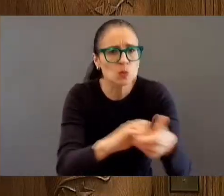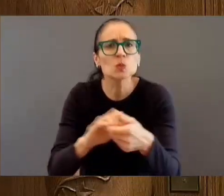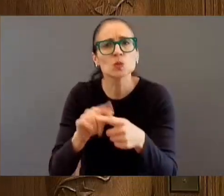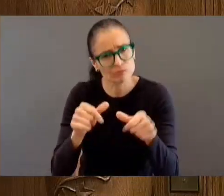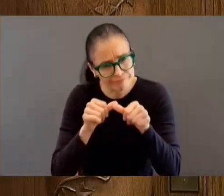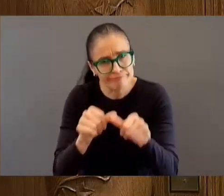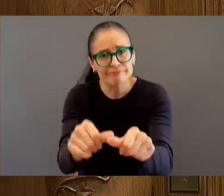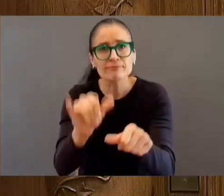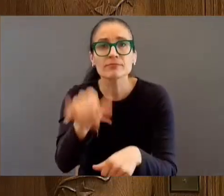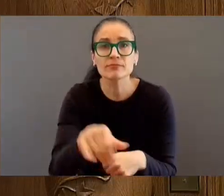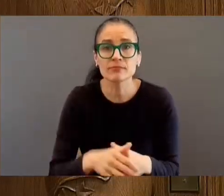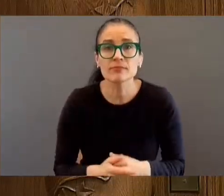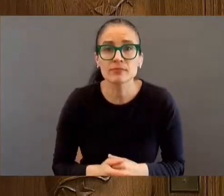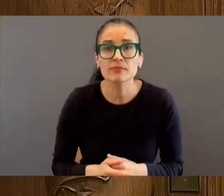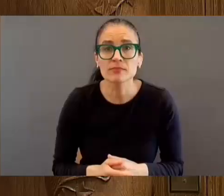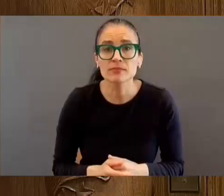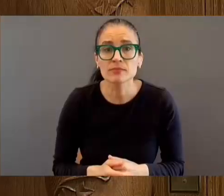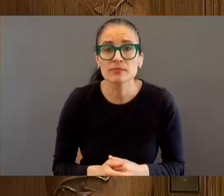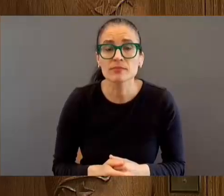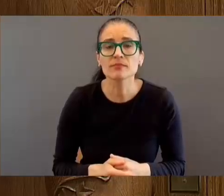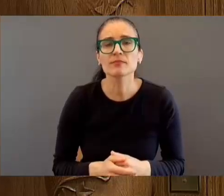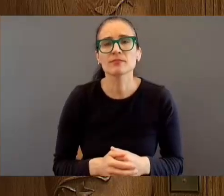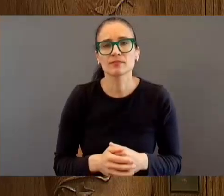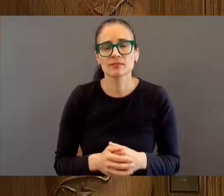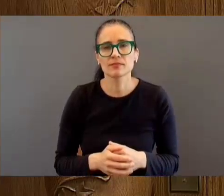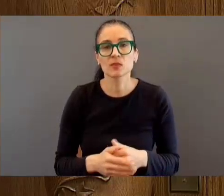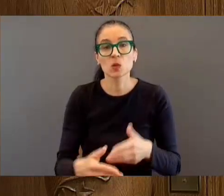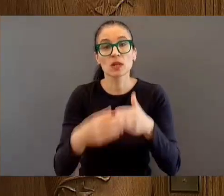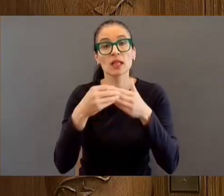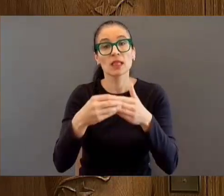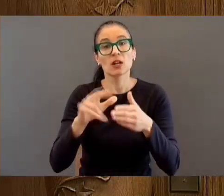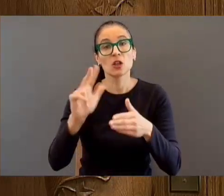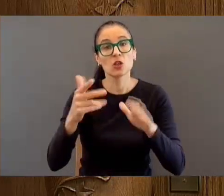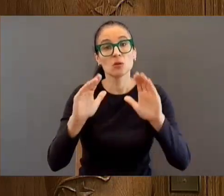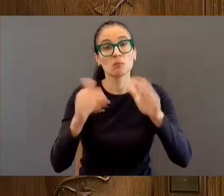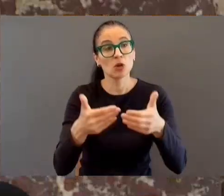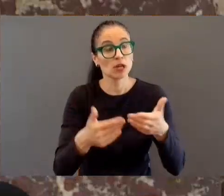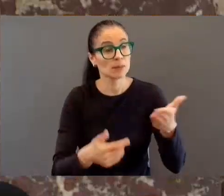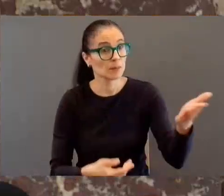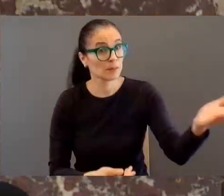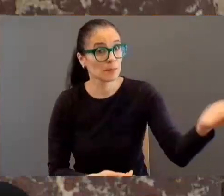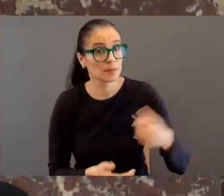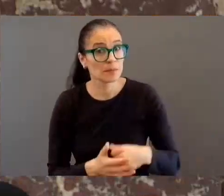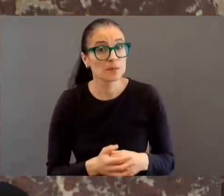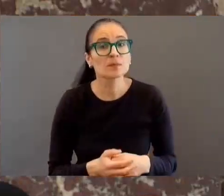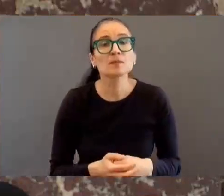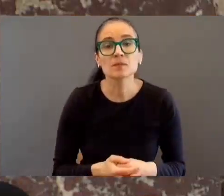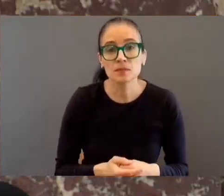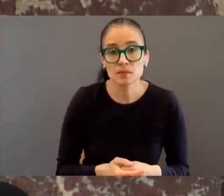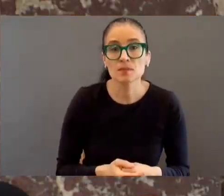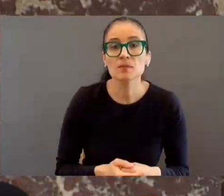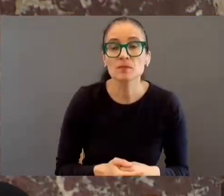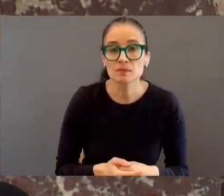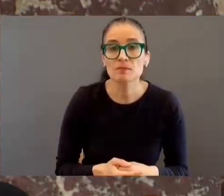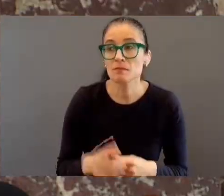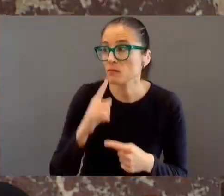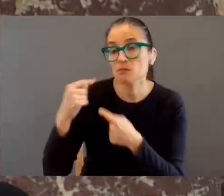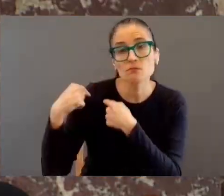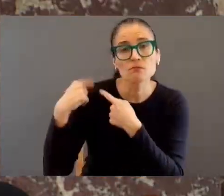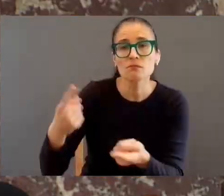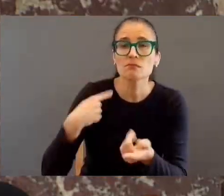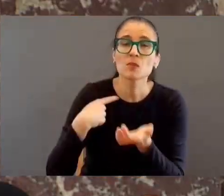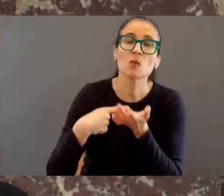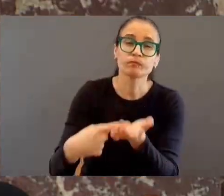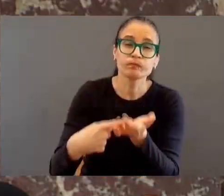Leader of the third party. Thank you, Honourable Speaker. We've spent a lot of this session talking about legislation to deal with tariffs and how to speed